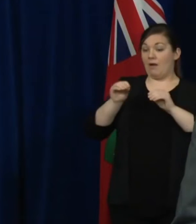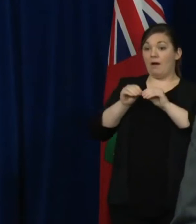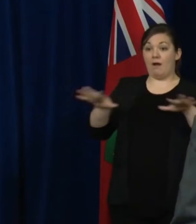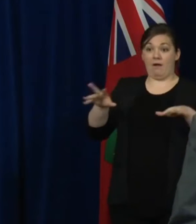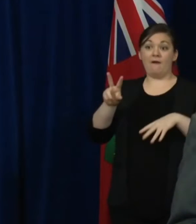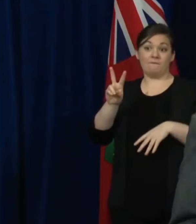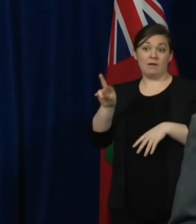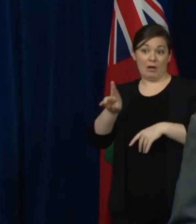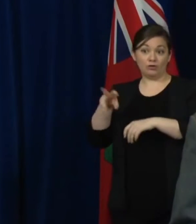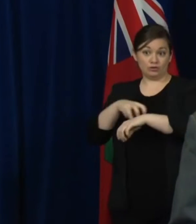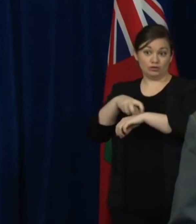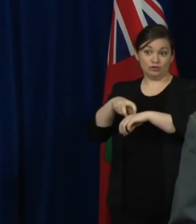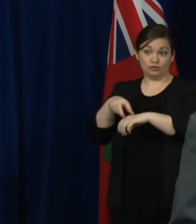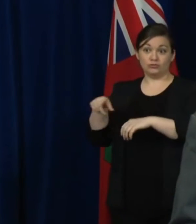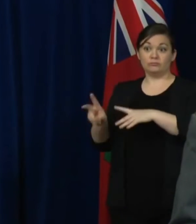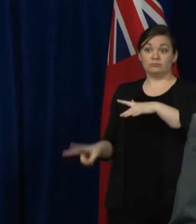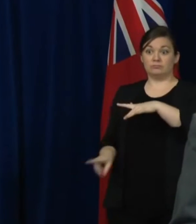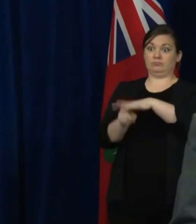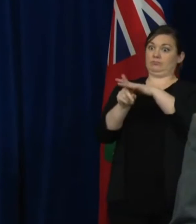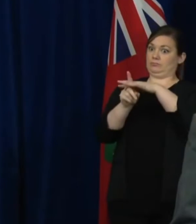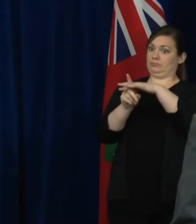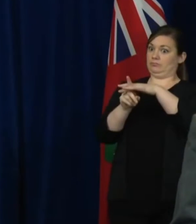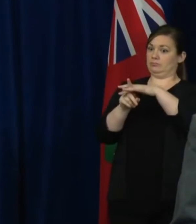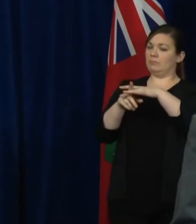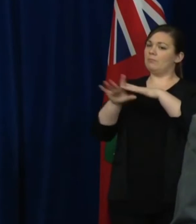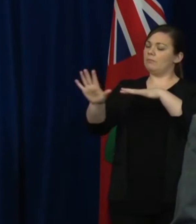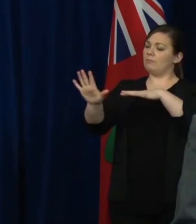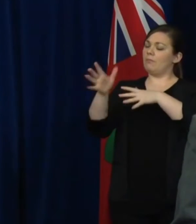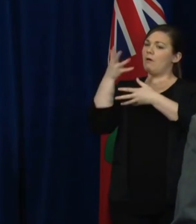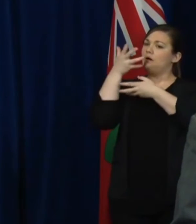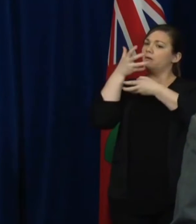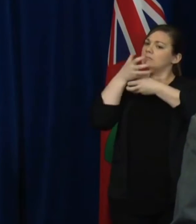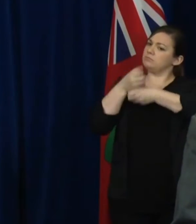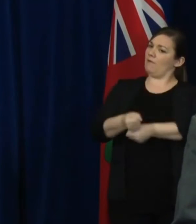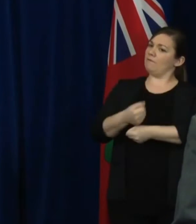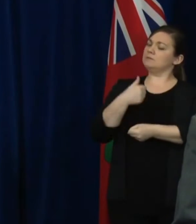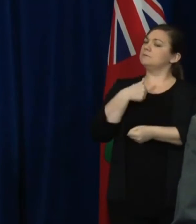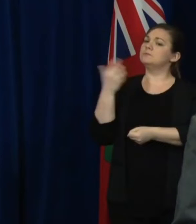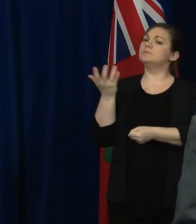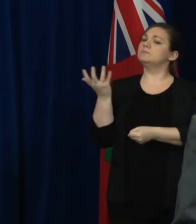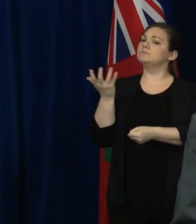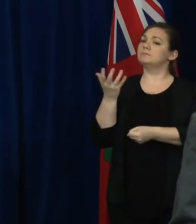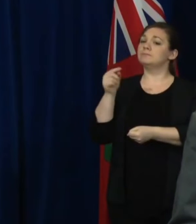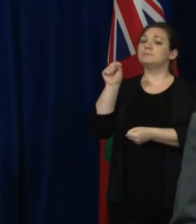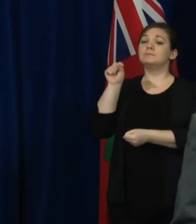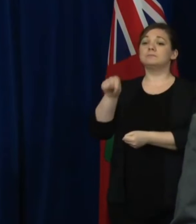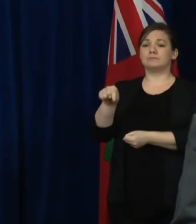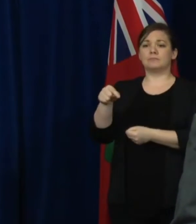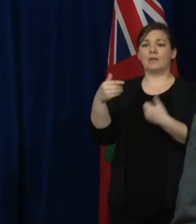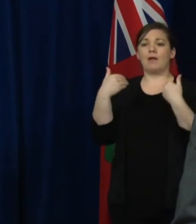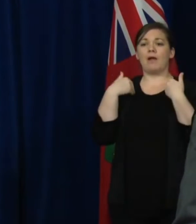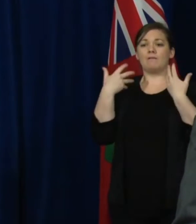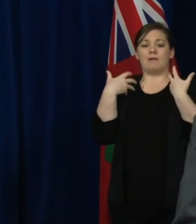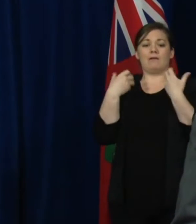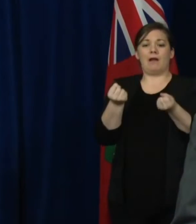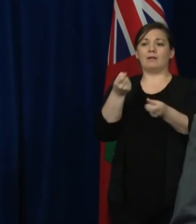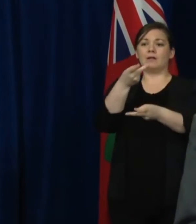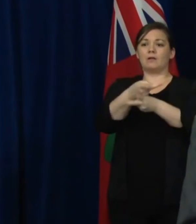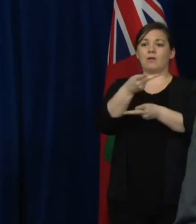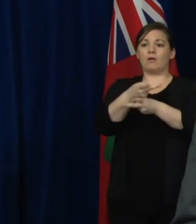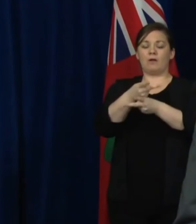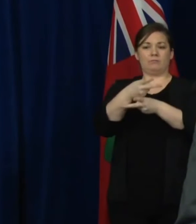And in this case, the confidence is a function of a healthcare crisis, a global healthcare crisis. So we